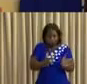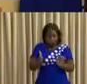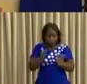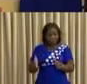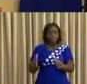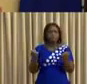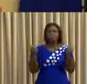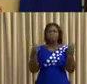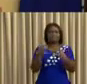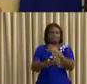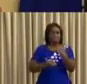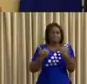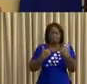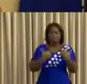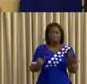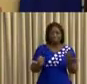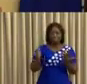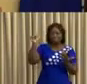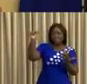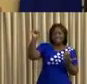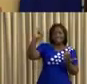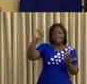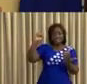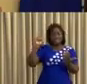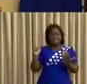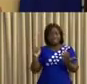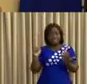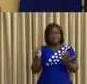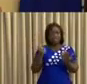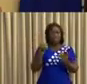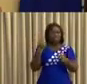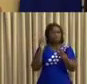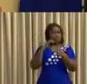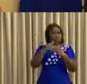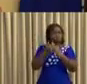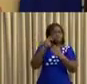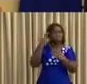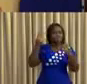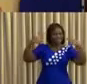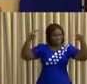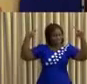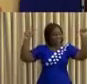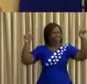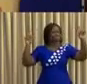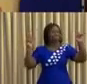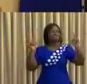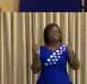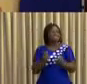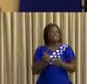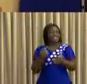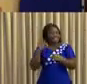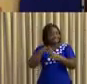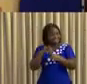the globe. In Asia, we've witnessed the conduct of a successful election of South Korea in